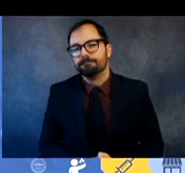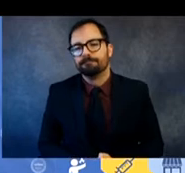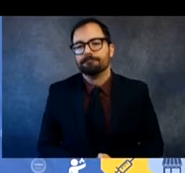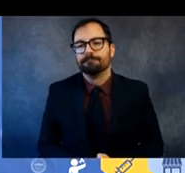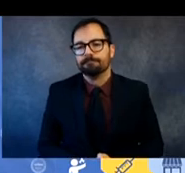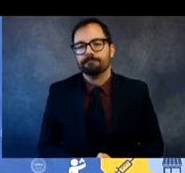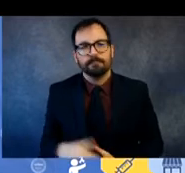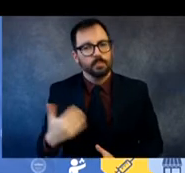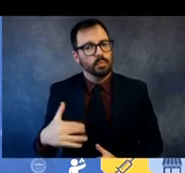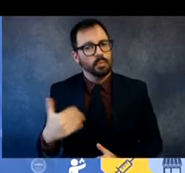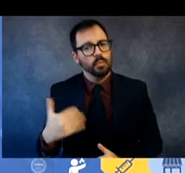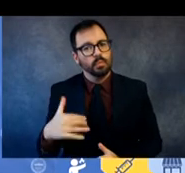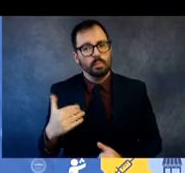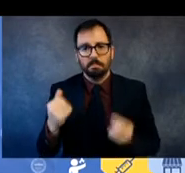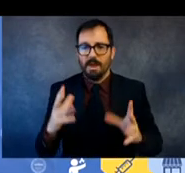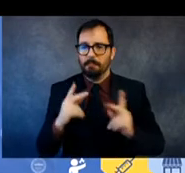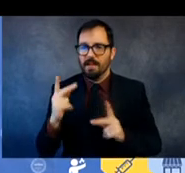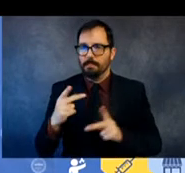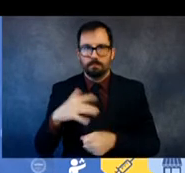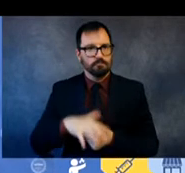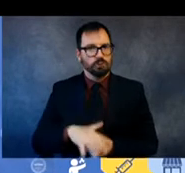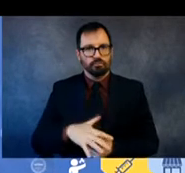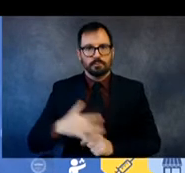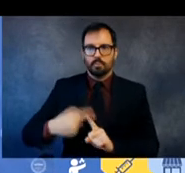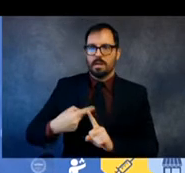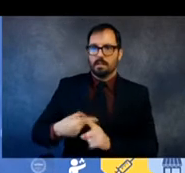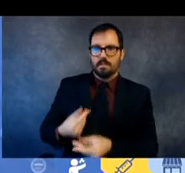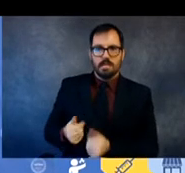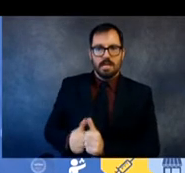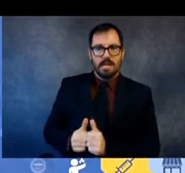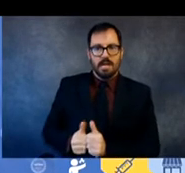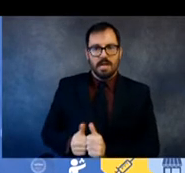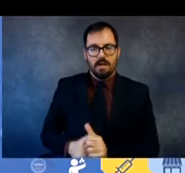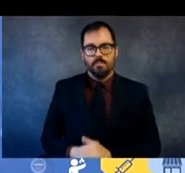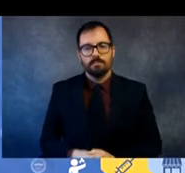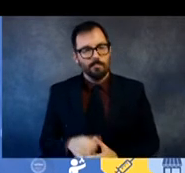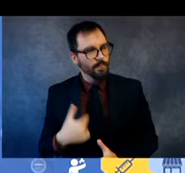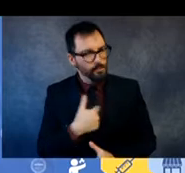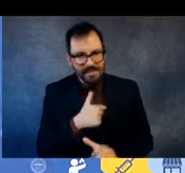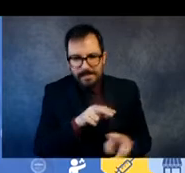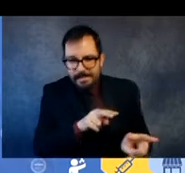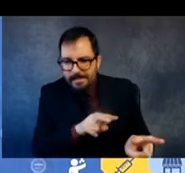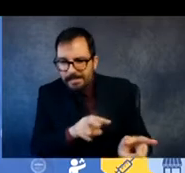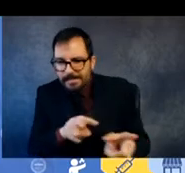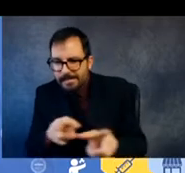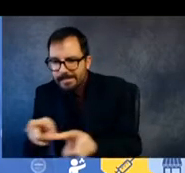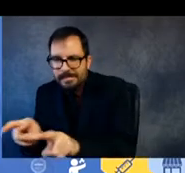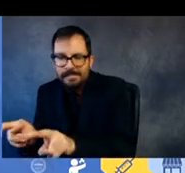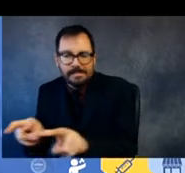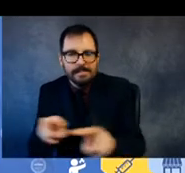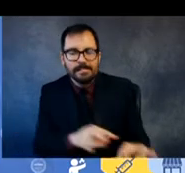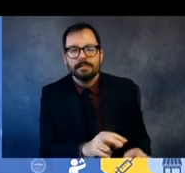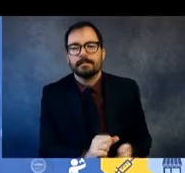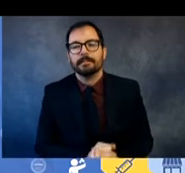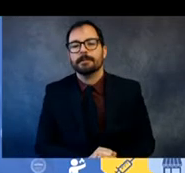help those areas as well in a greater level because of the increased demand. We looked